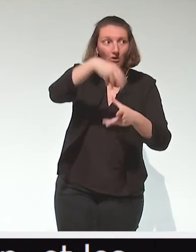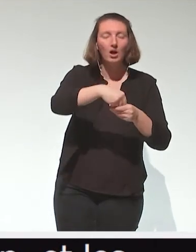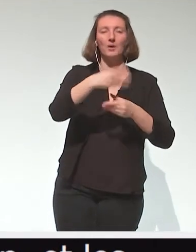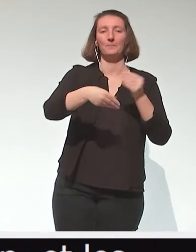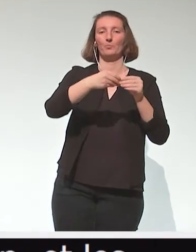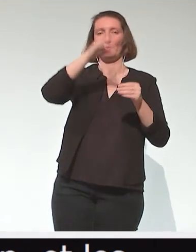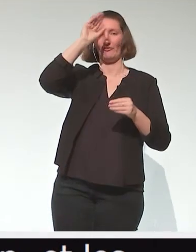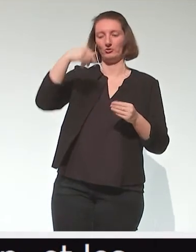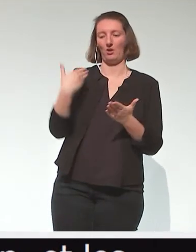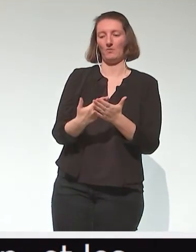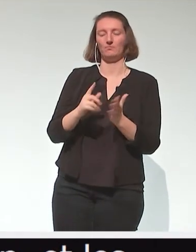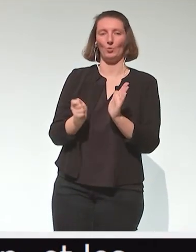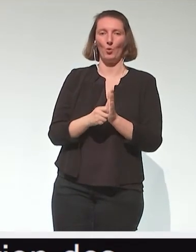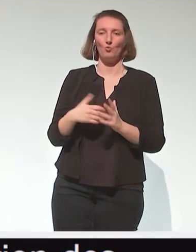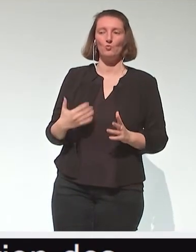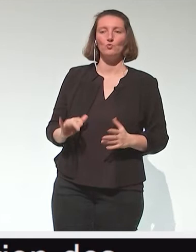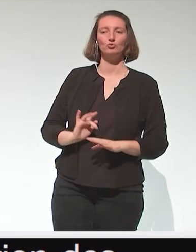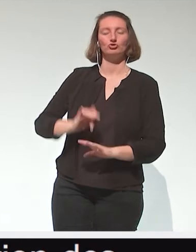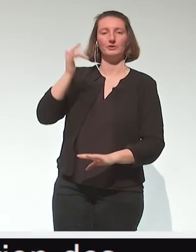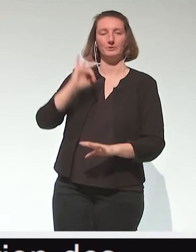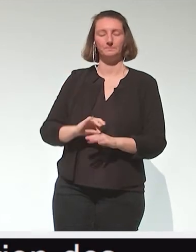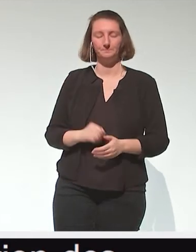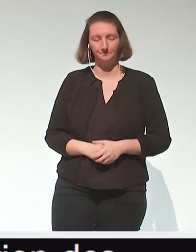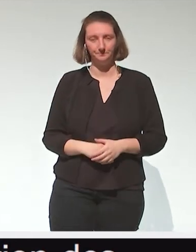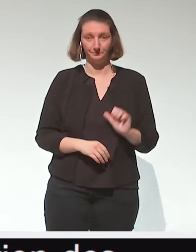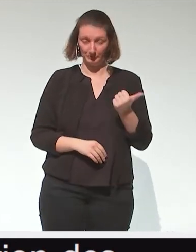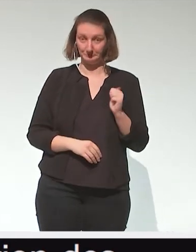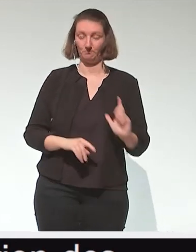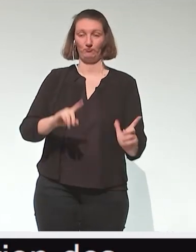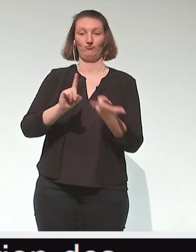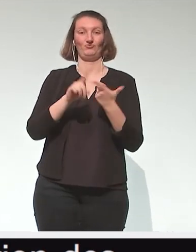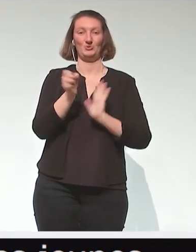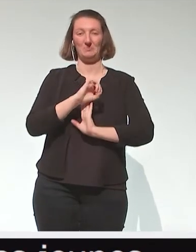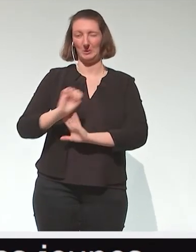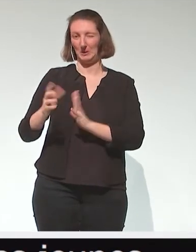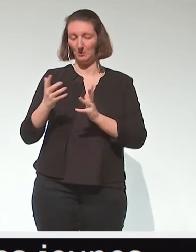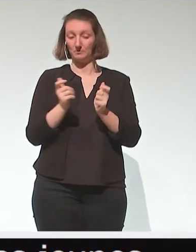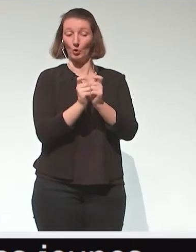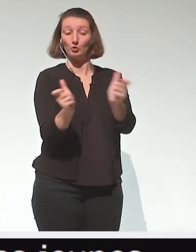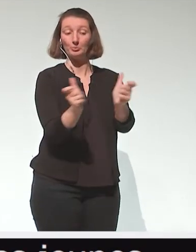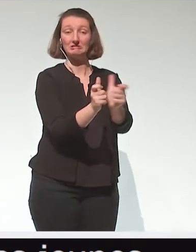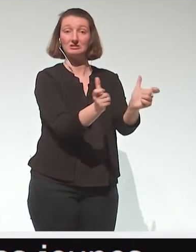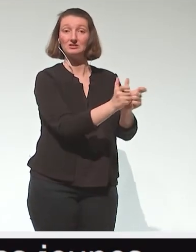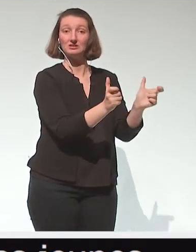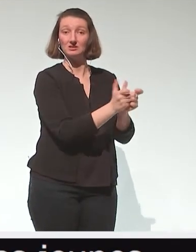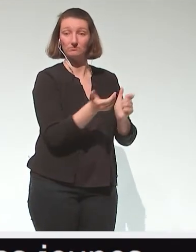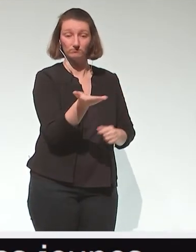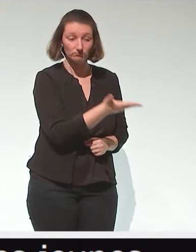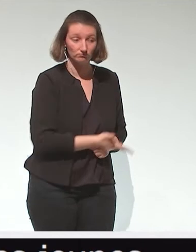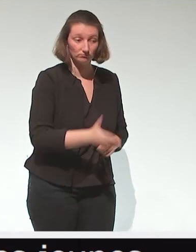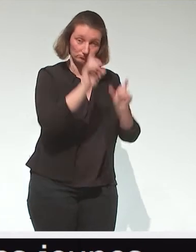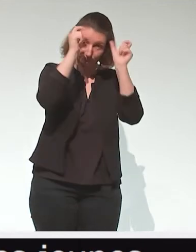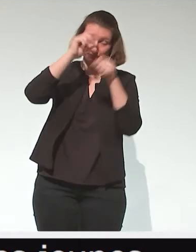for youngsters, the most important moment is the first integration into the labor market. So